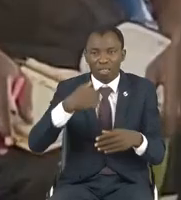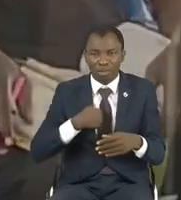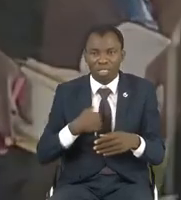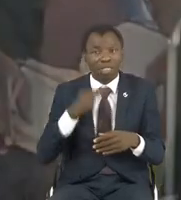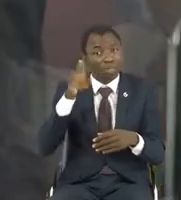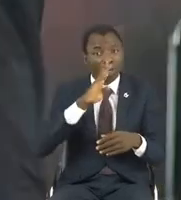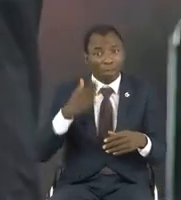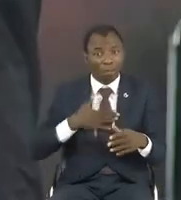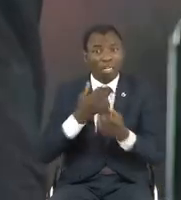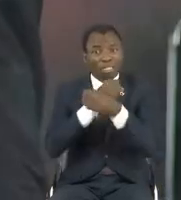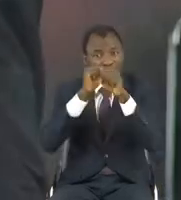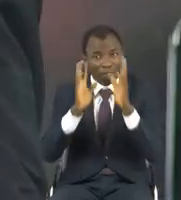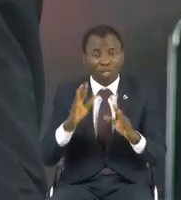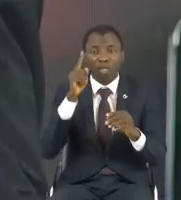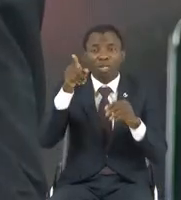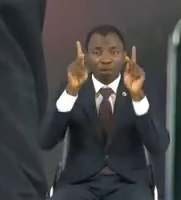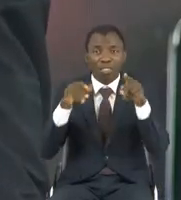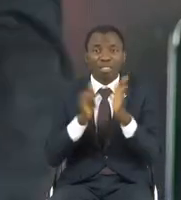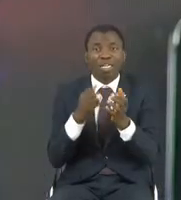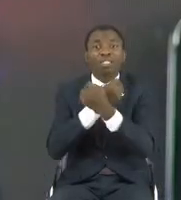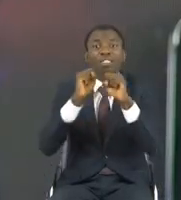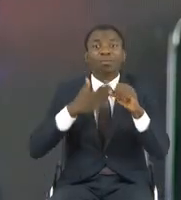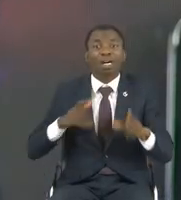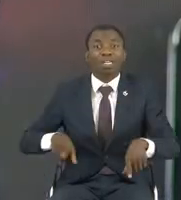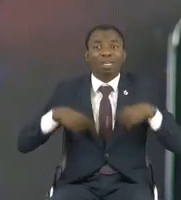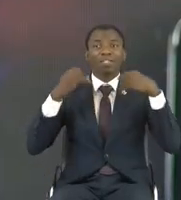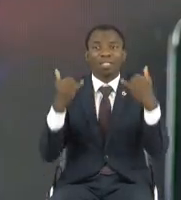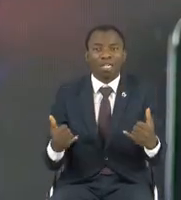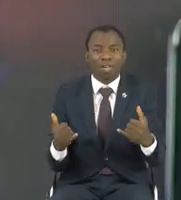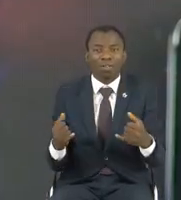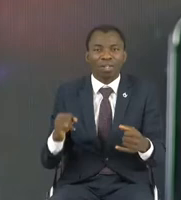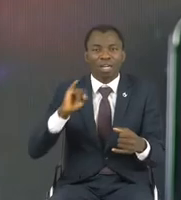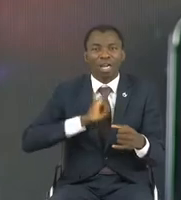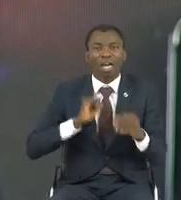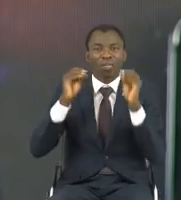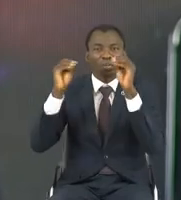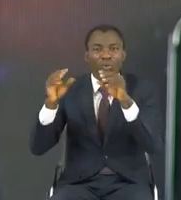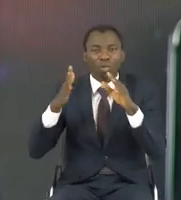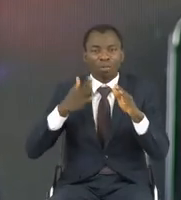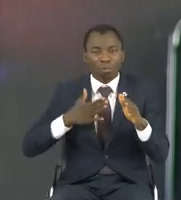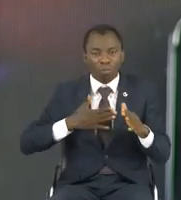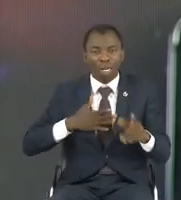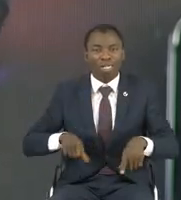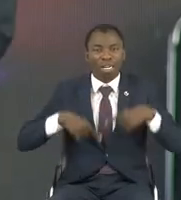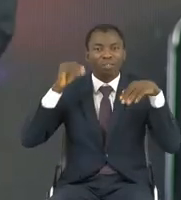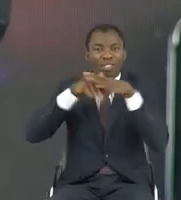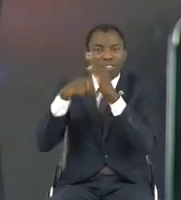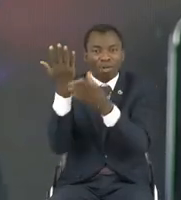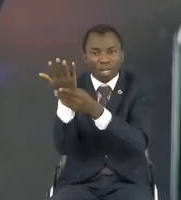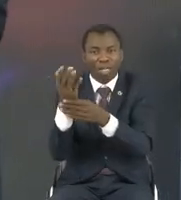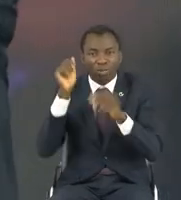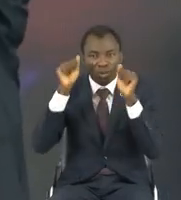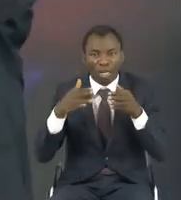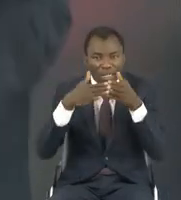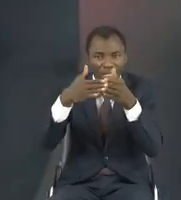Savior. You are the one that saved my life. And now I put my life in your hand. You can direct me.